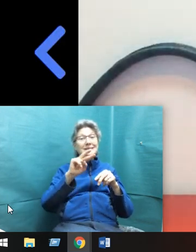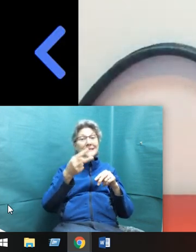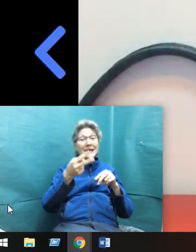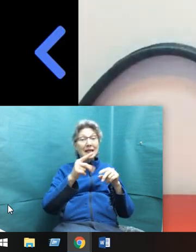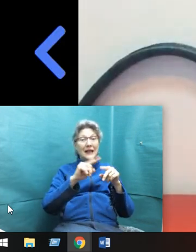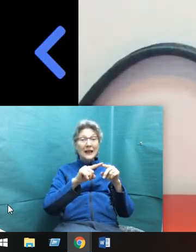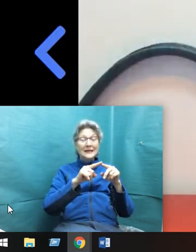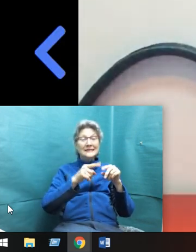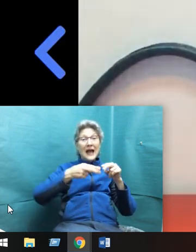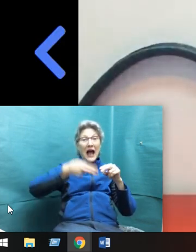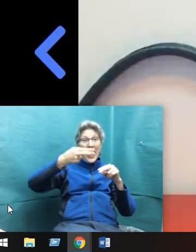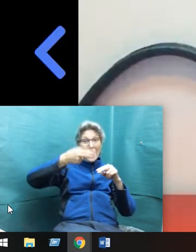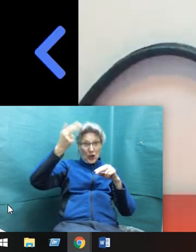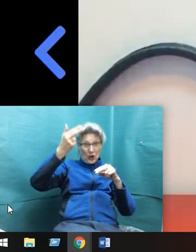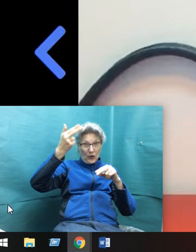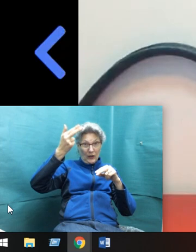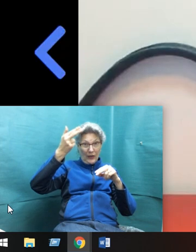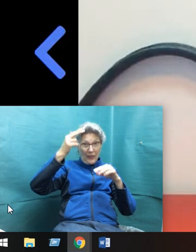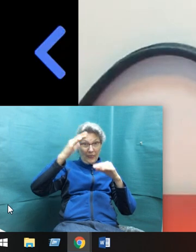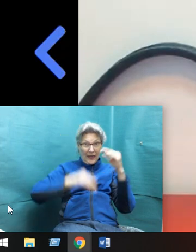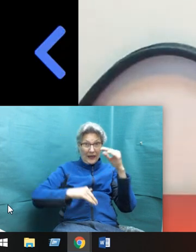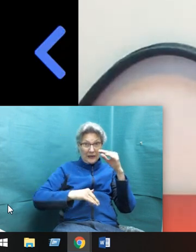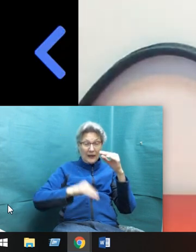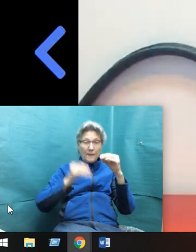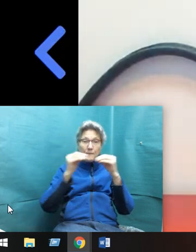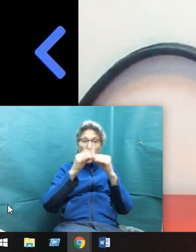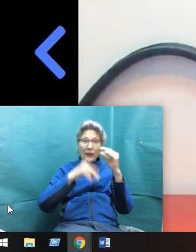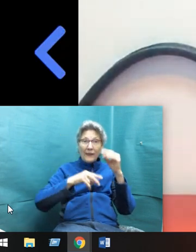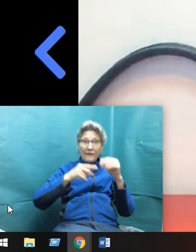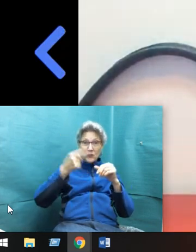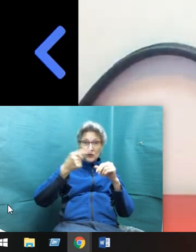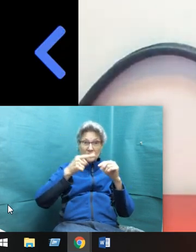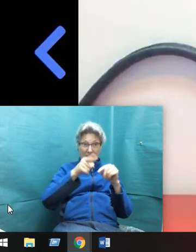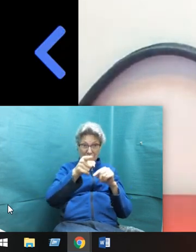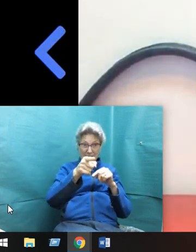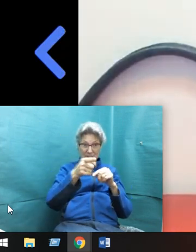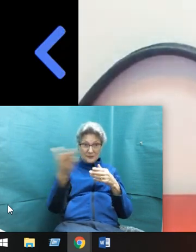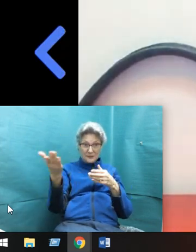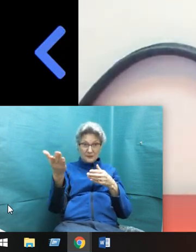hill is higher than the first hill? Like this.